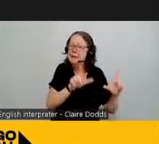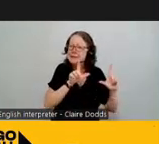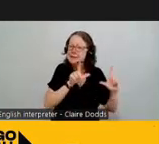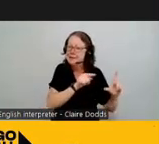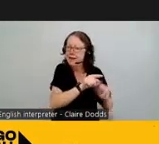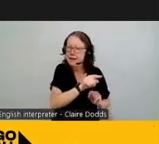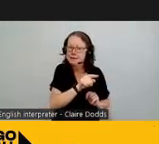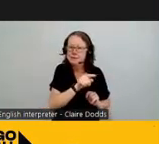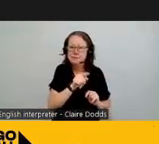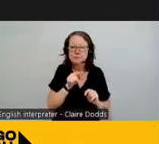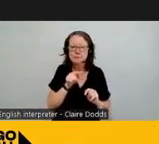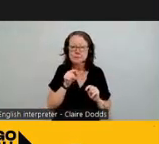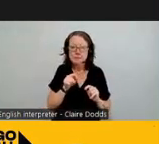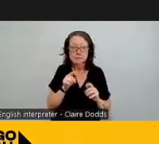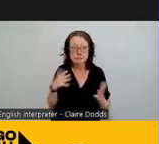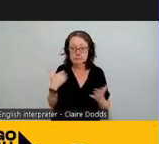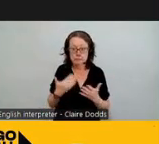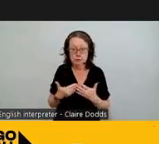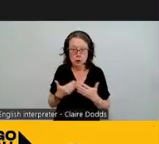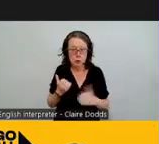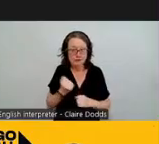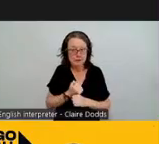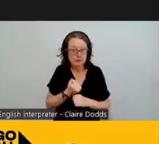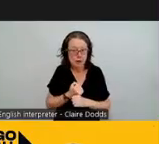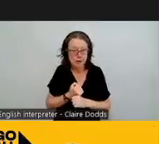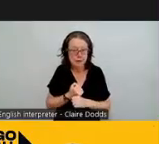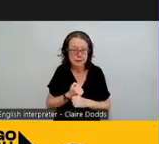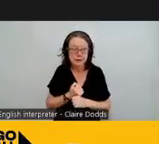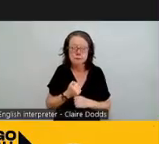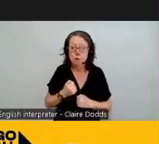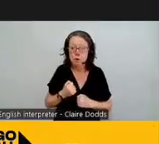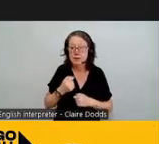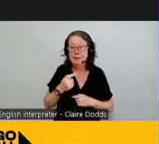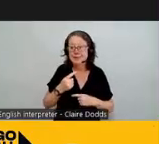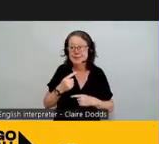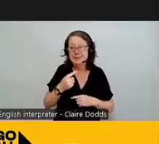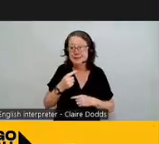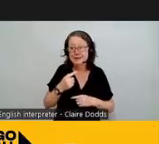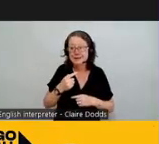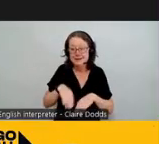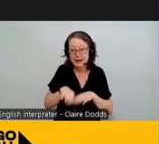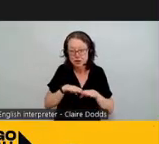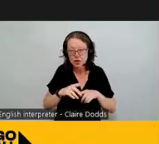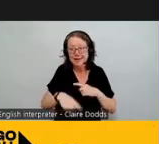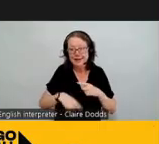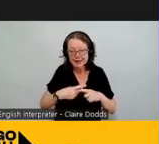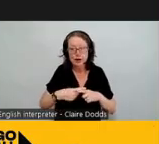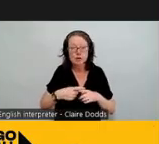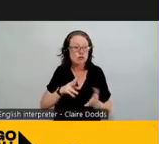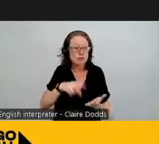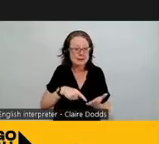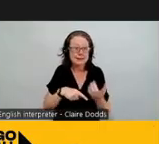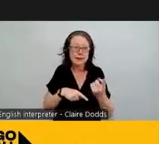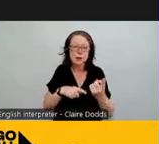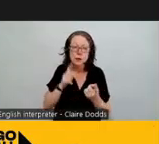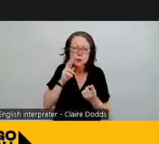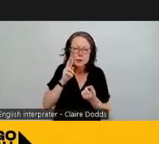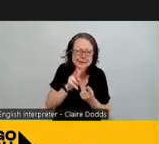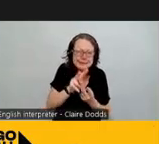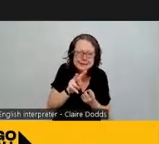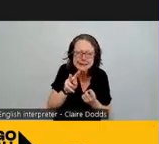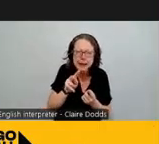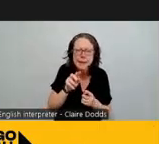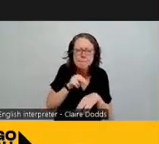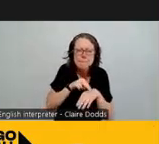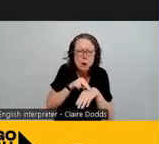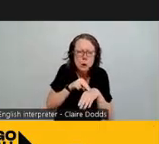for the National Year of Reading. So you can still just about see the hubs on there in blue. You will get the slides round later, you can